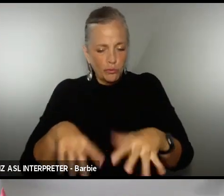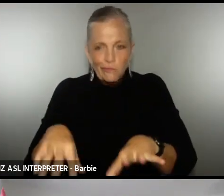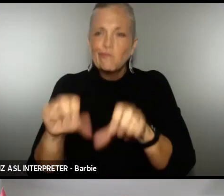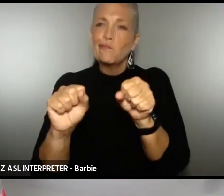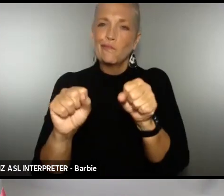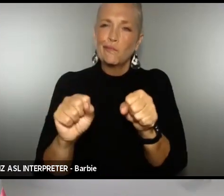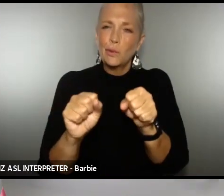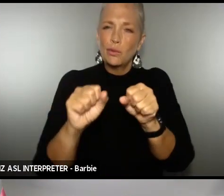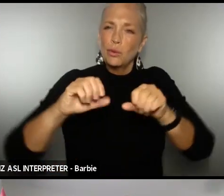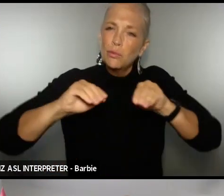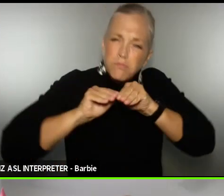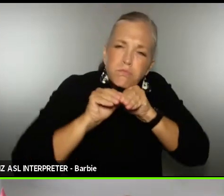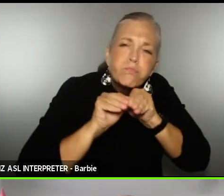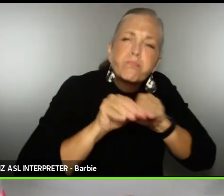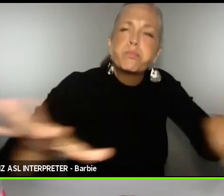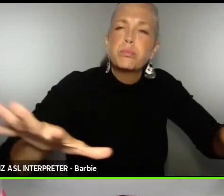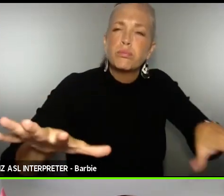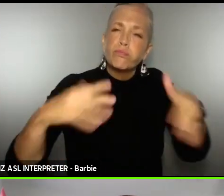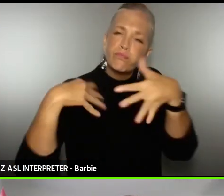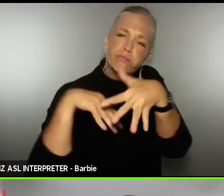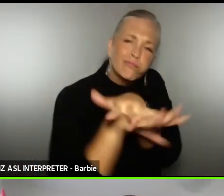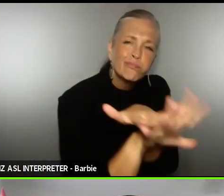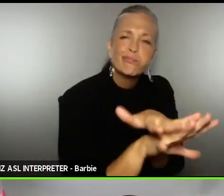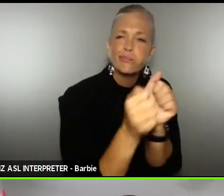sense? Yeah,